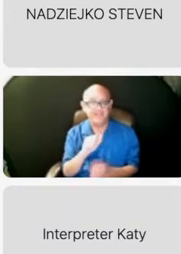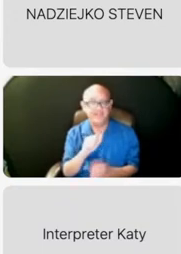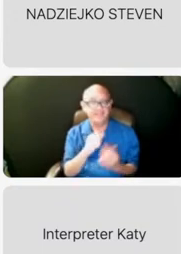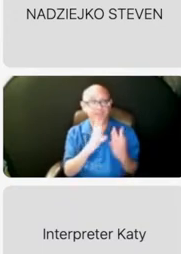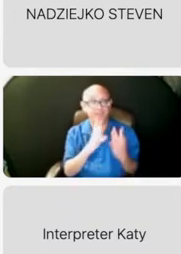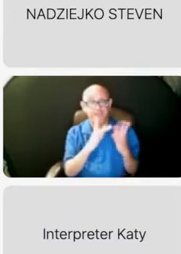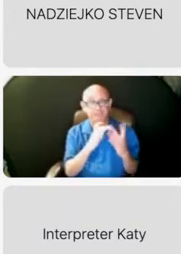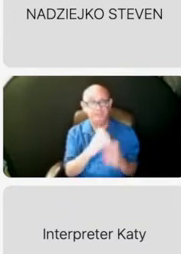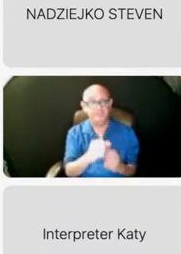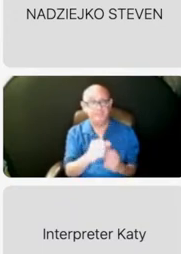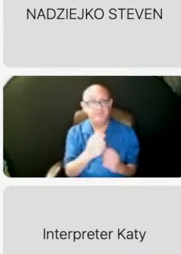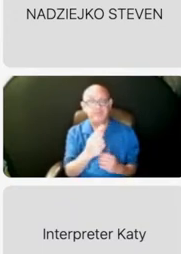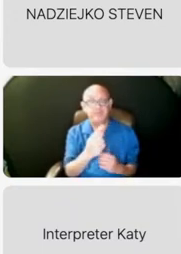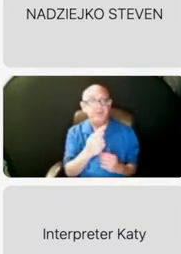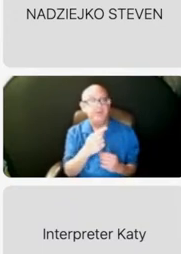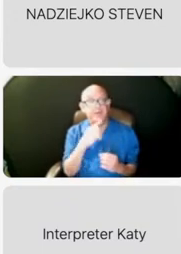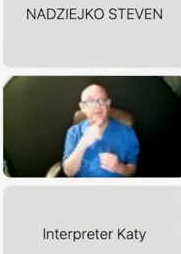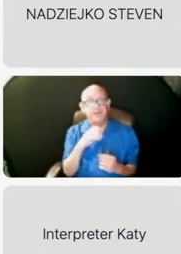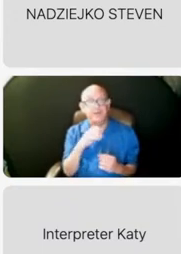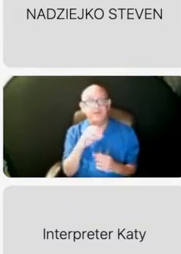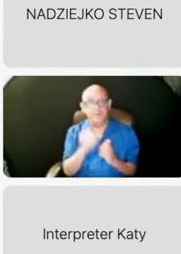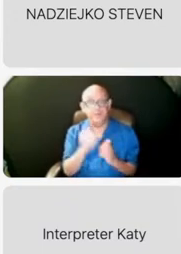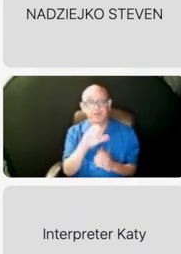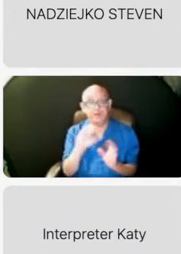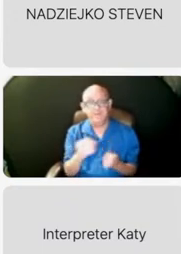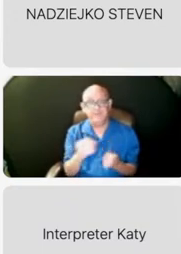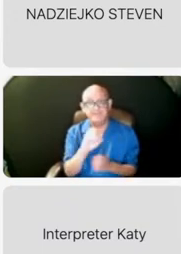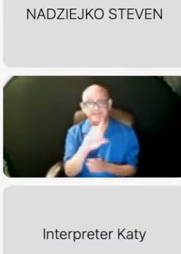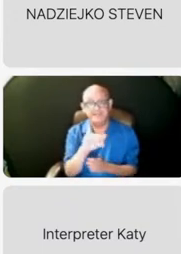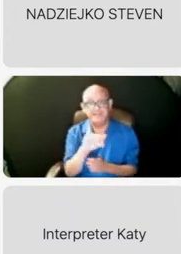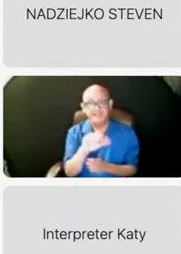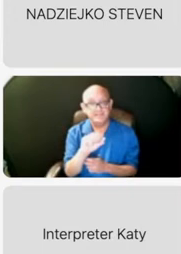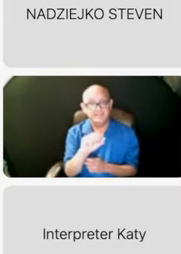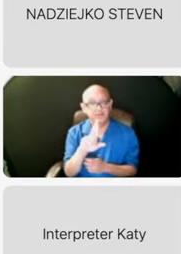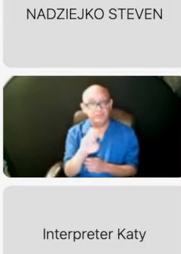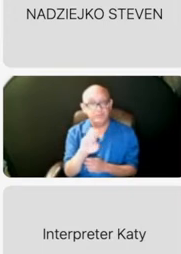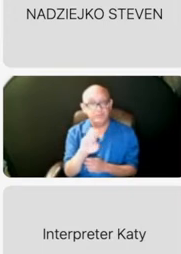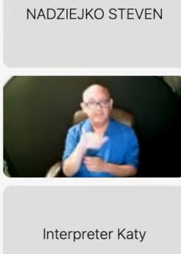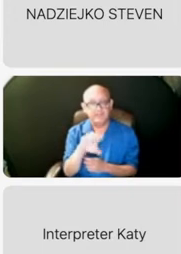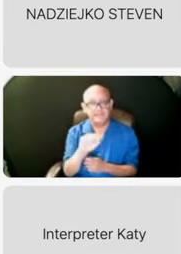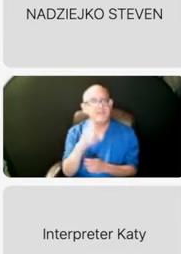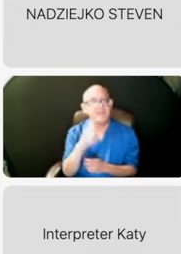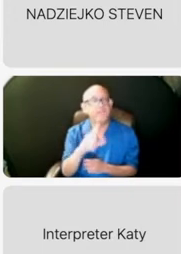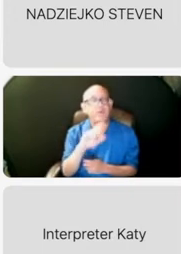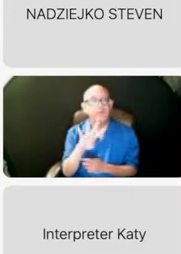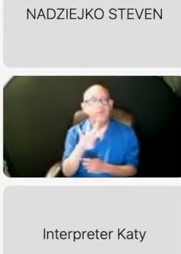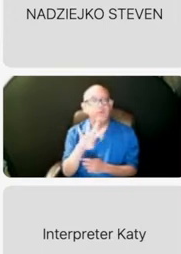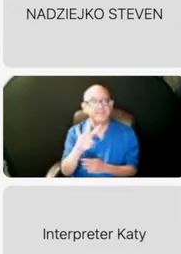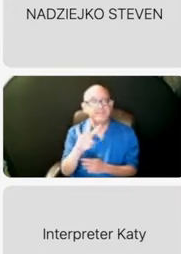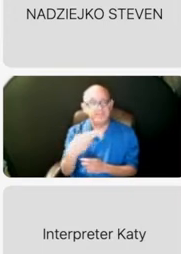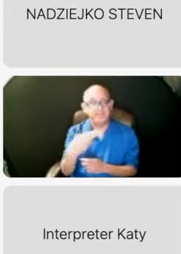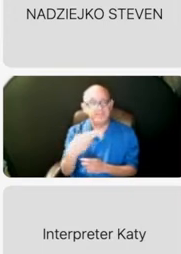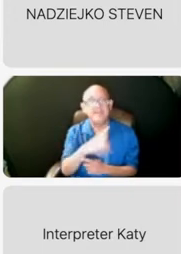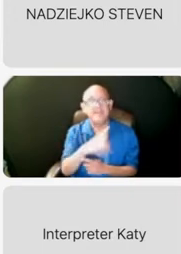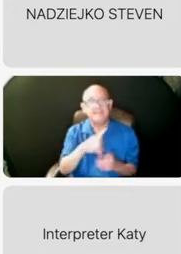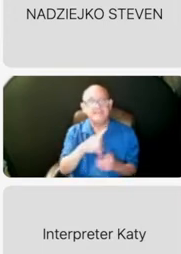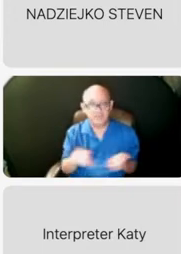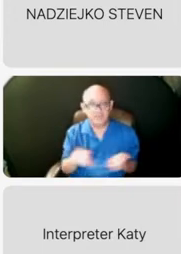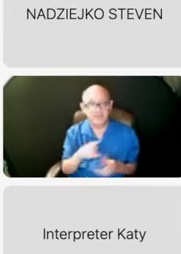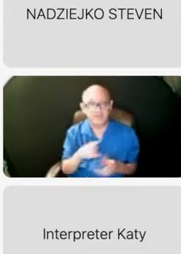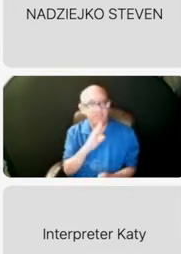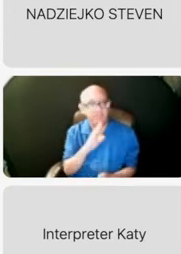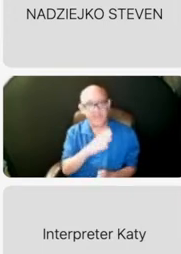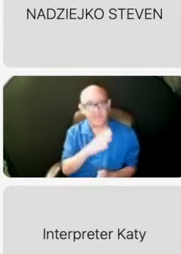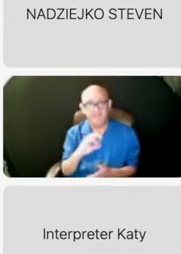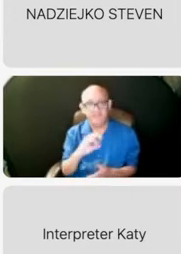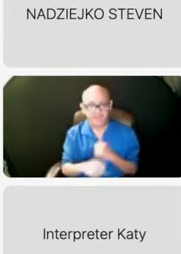of eloise reyes for the 7th 47th district man of the year so early today it was a virtual celebration